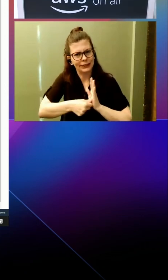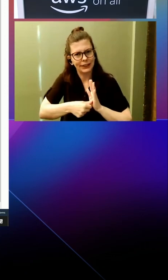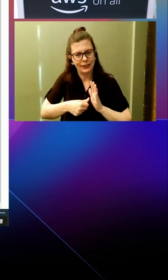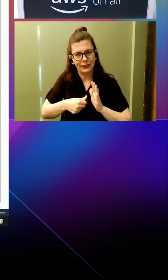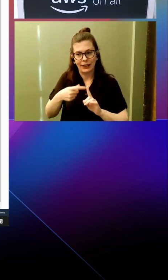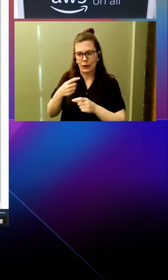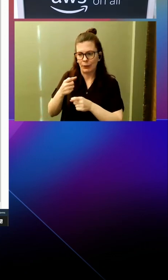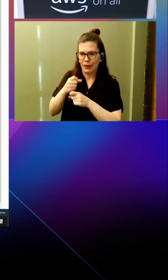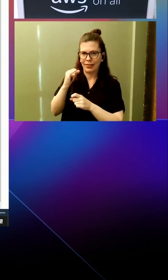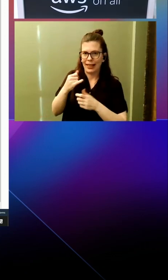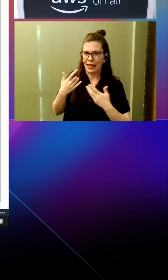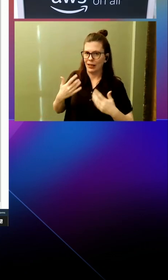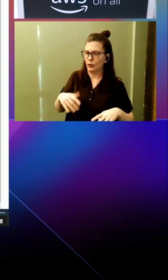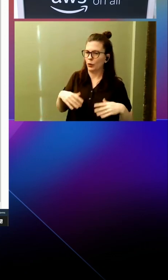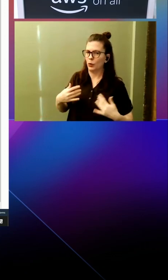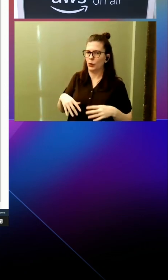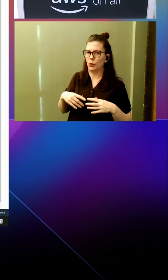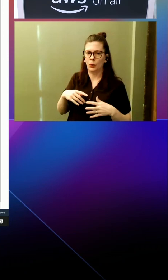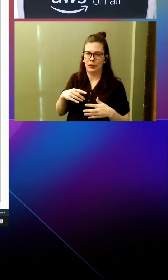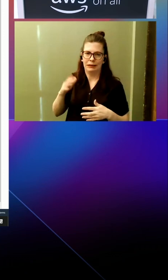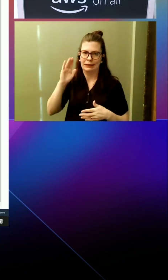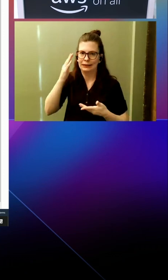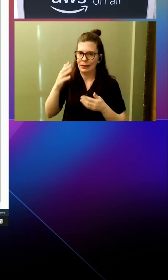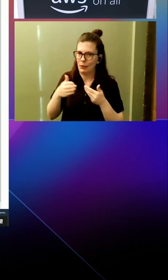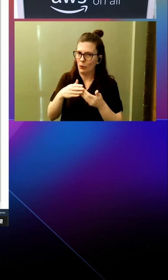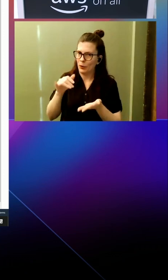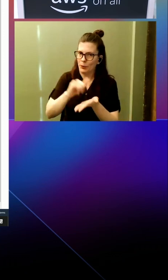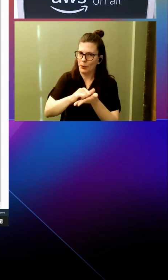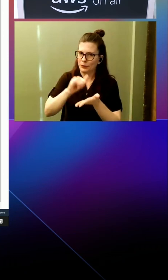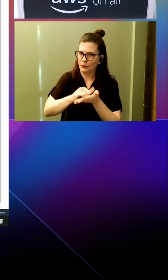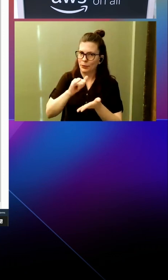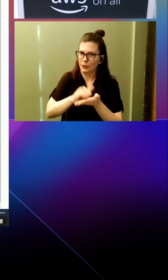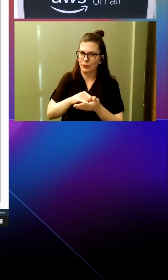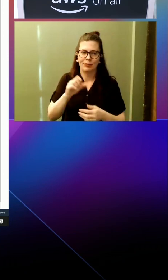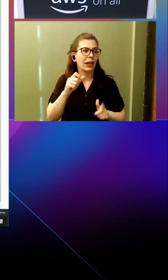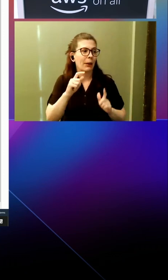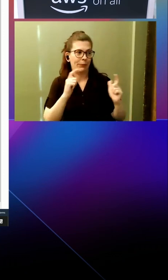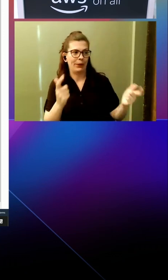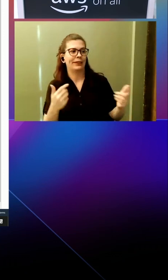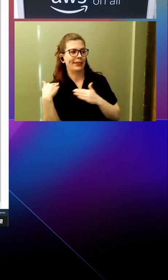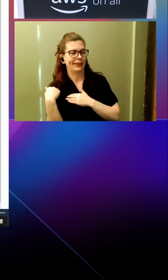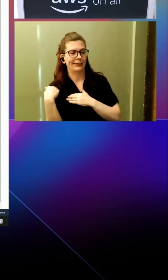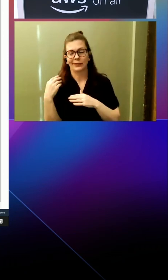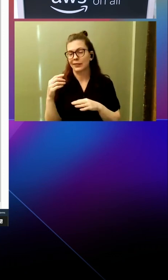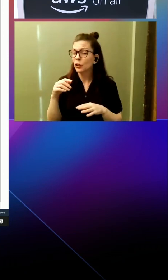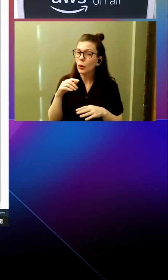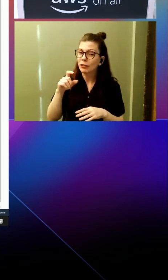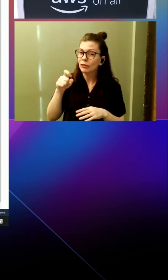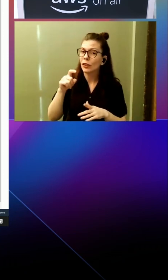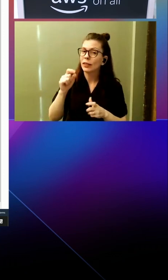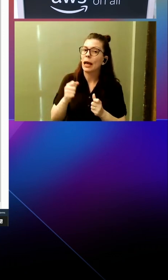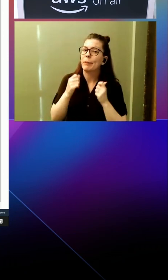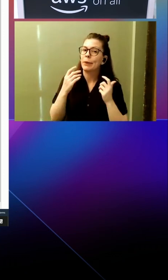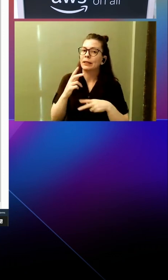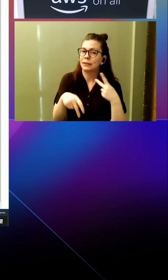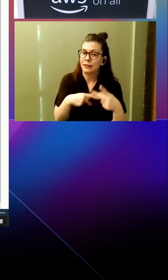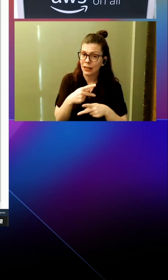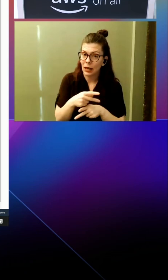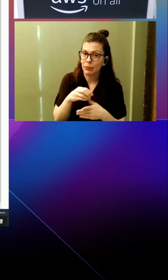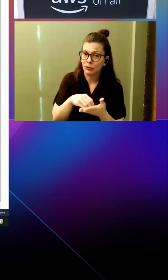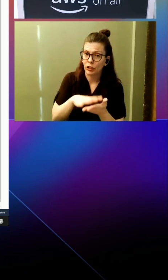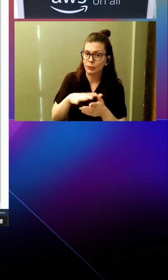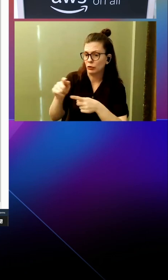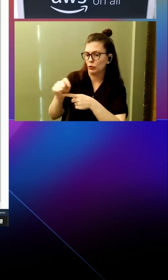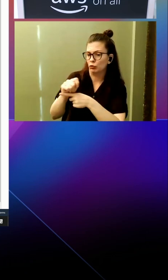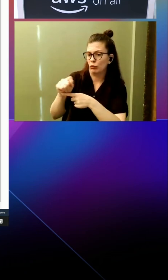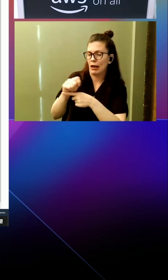scratch is close to impossible. Yeah, it is a very hard unless you have task. that level of... And not only that, you need to have that many kinds of documents to train the model. Right. And